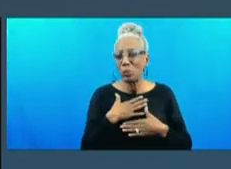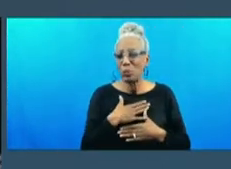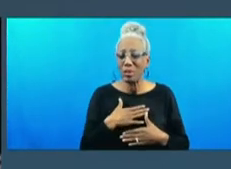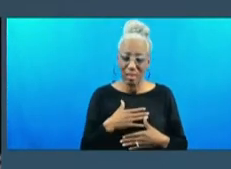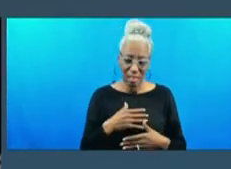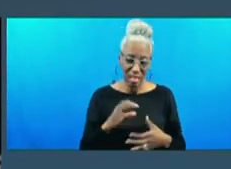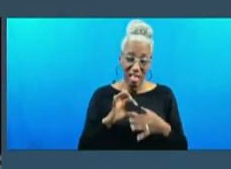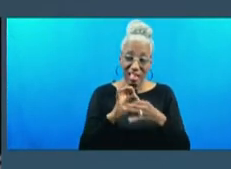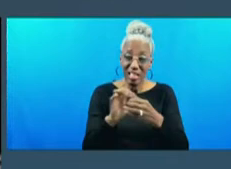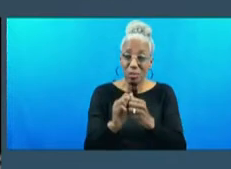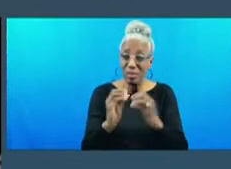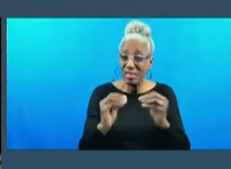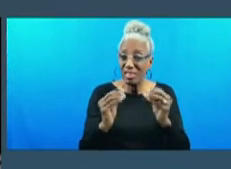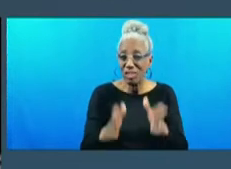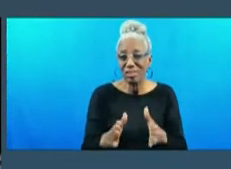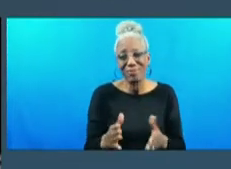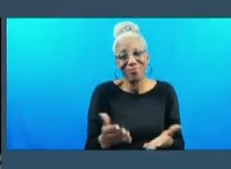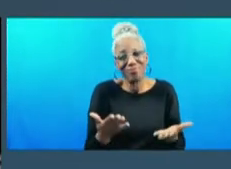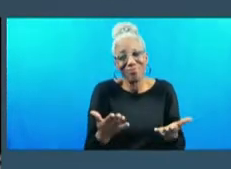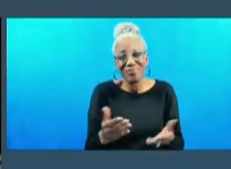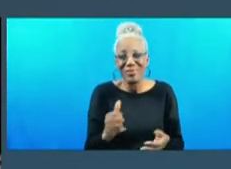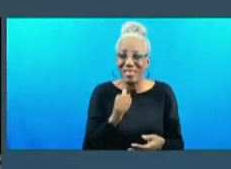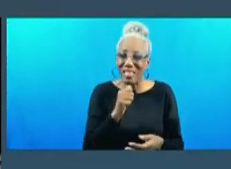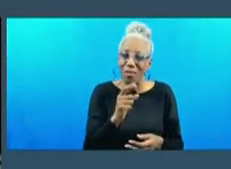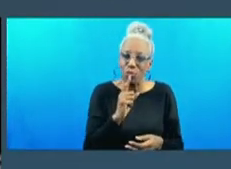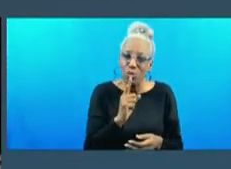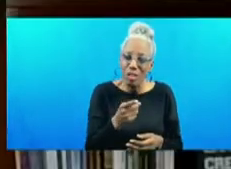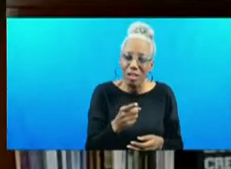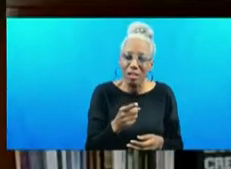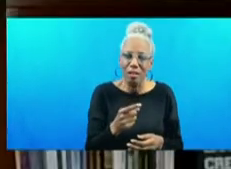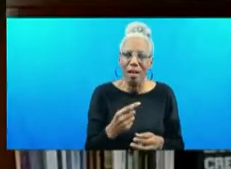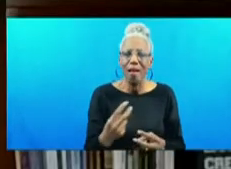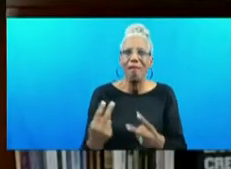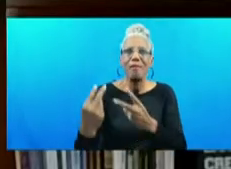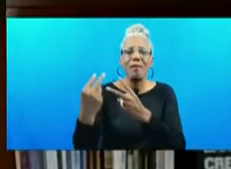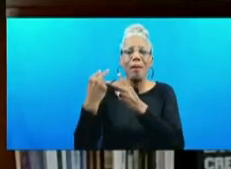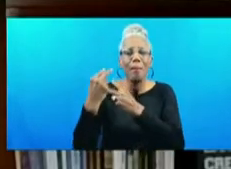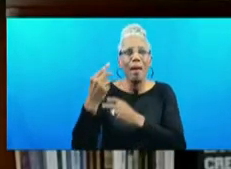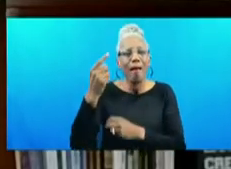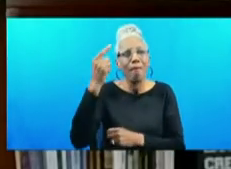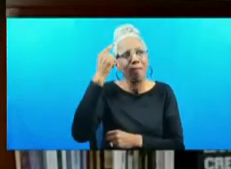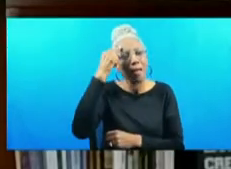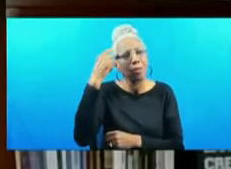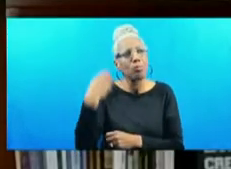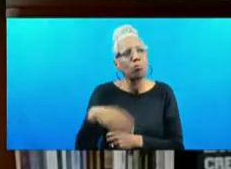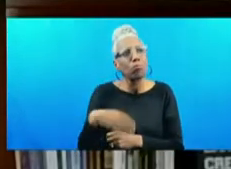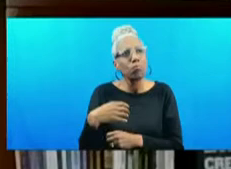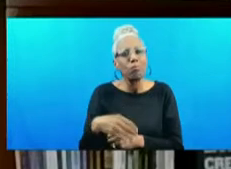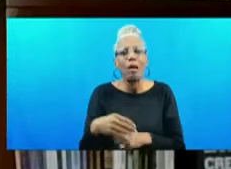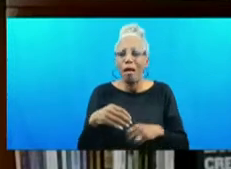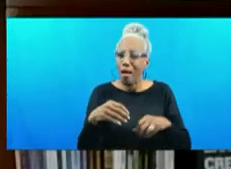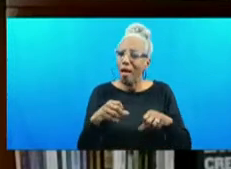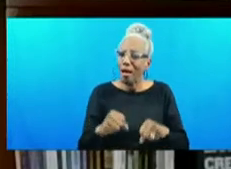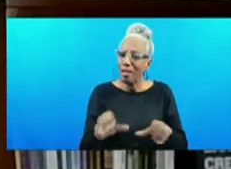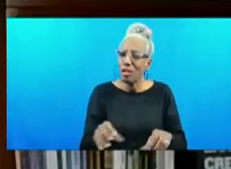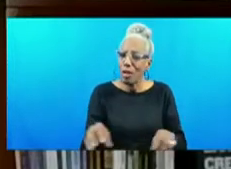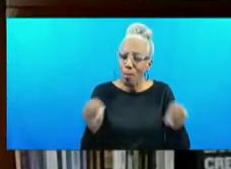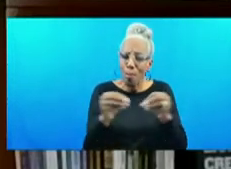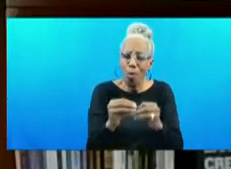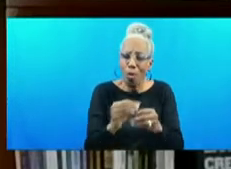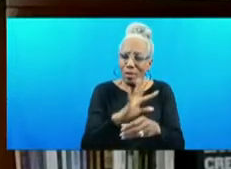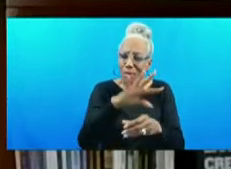I look back on it and I said, there was so much more that could have been done for me to engage in my day-to-day education